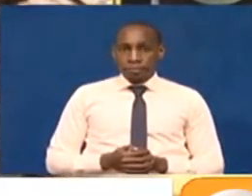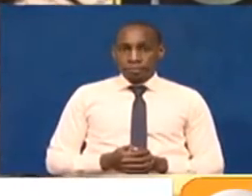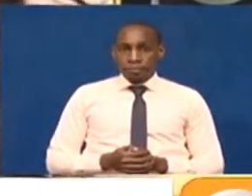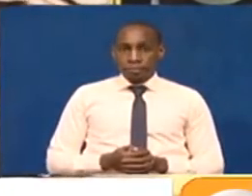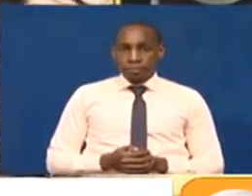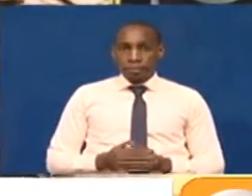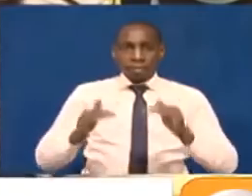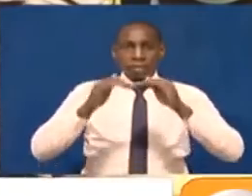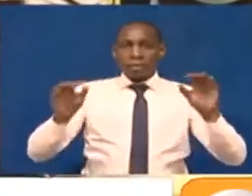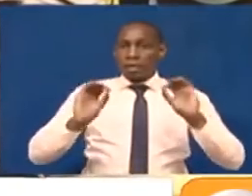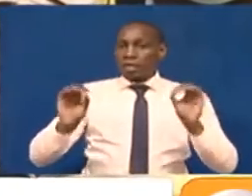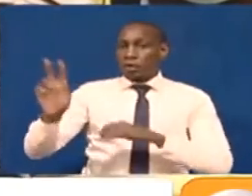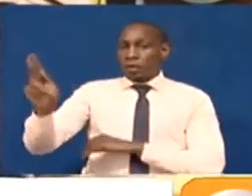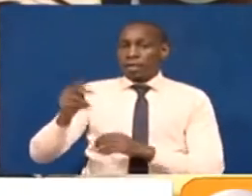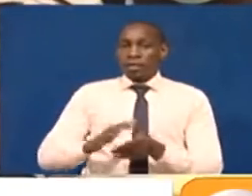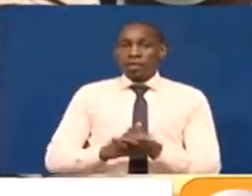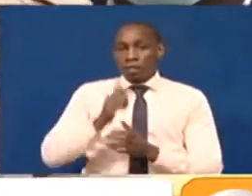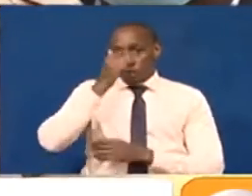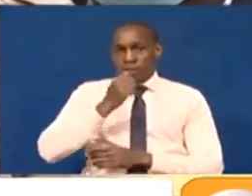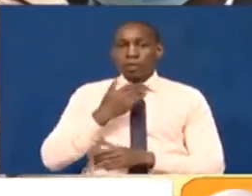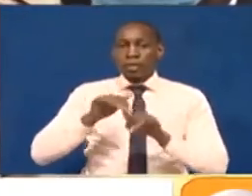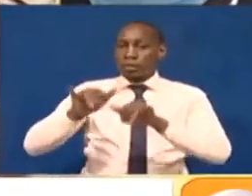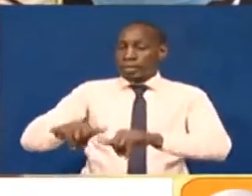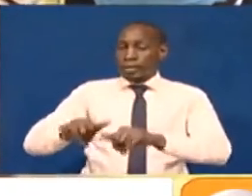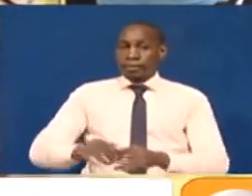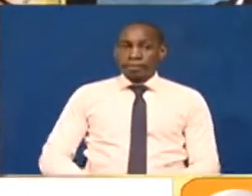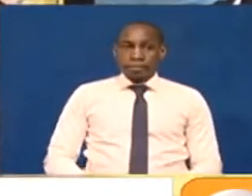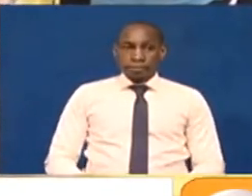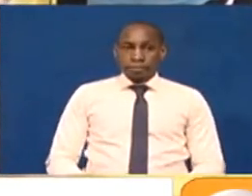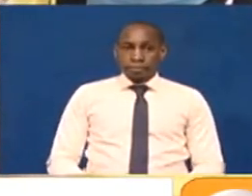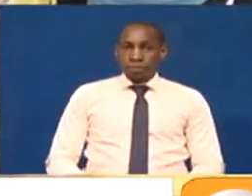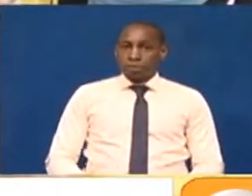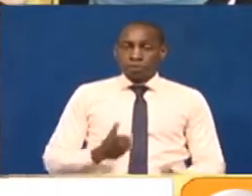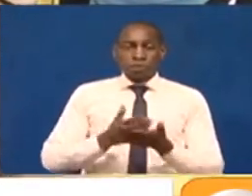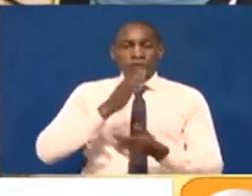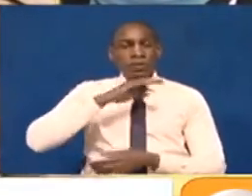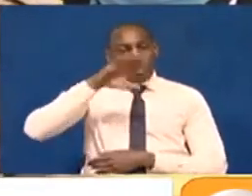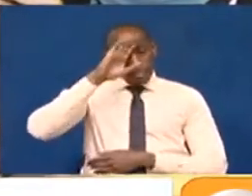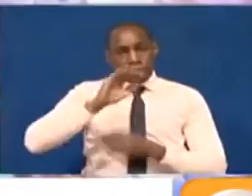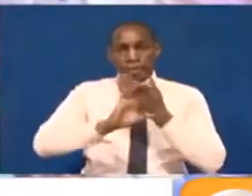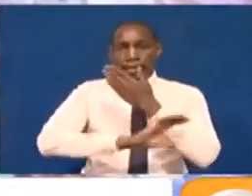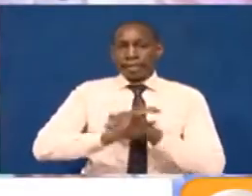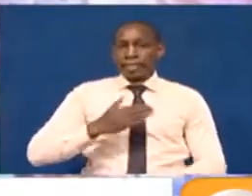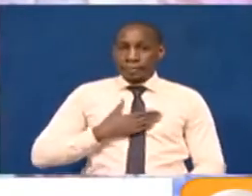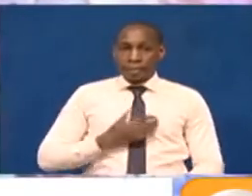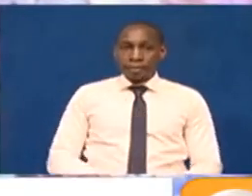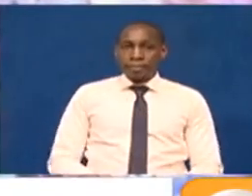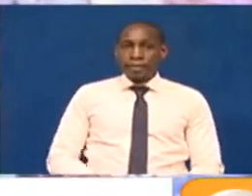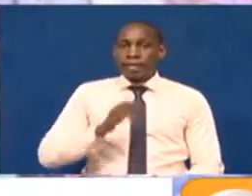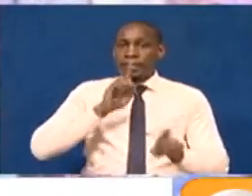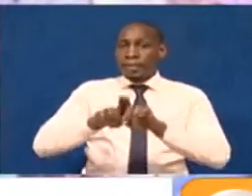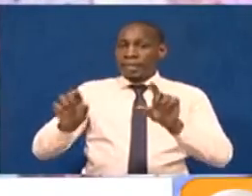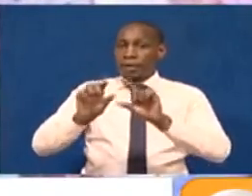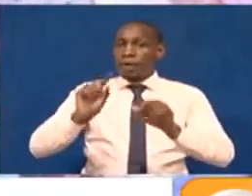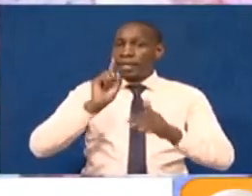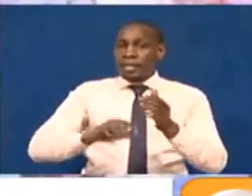This is not a democratic Kenya. We want to wish to live. I'm so frustrated in this country. Chepkwony's brothers